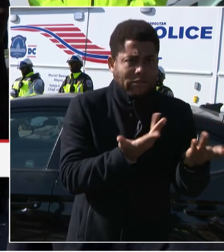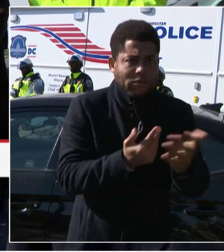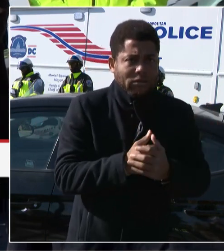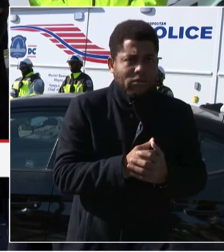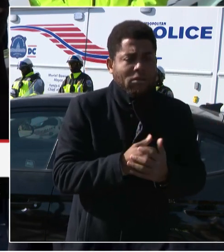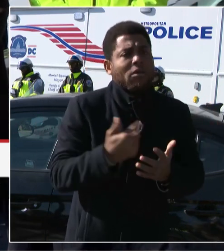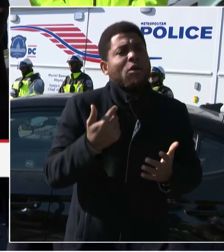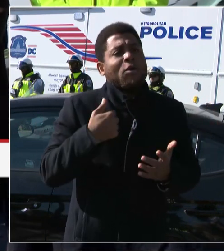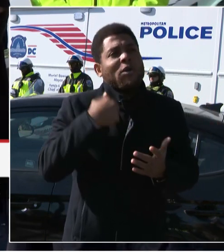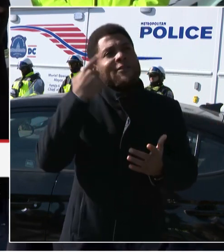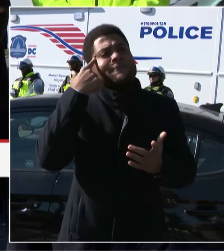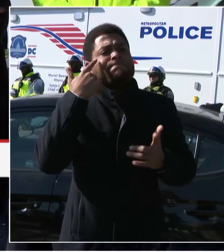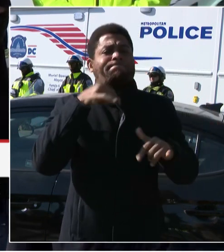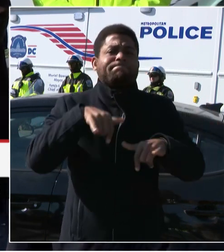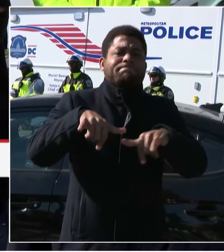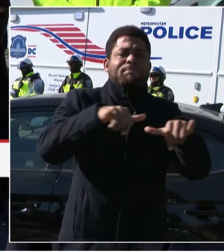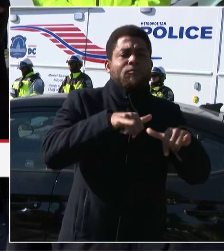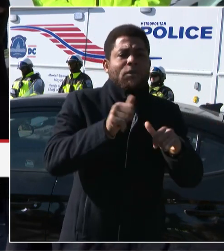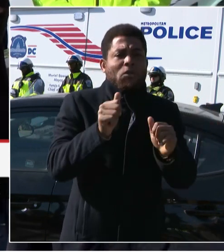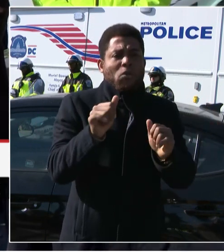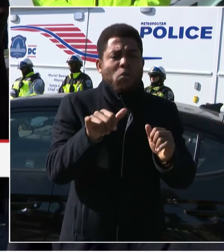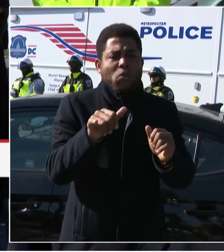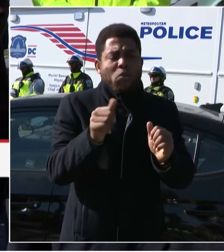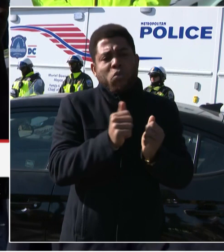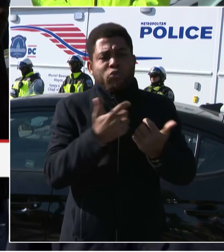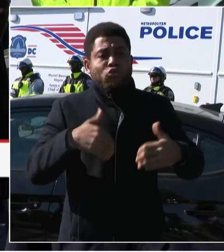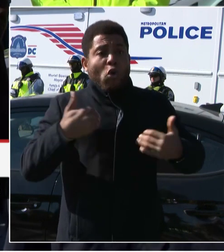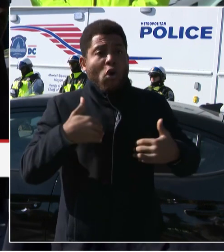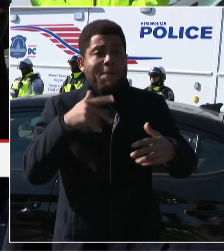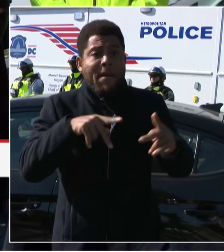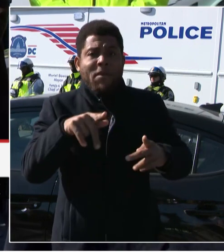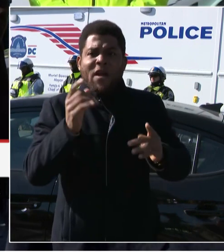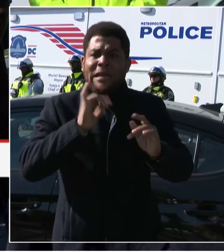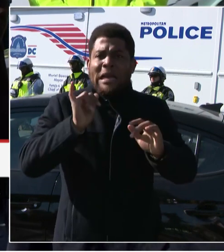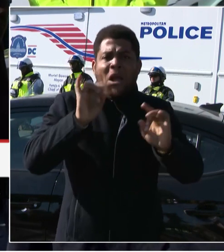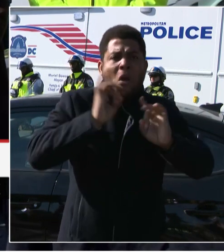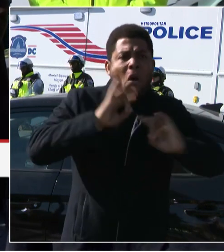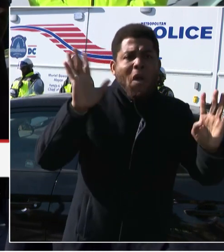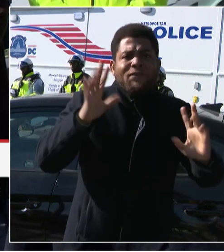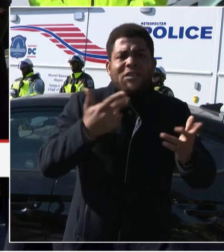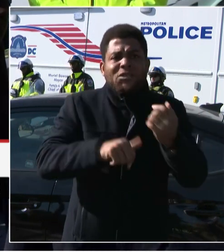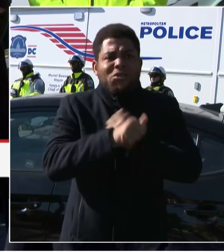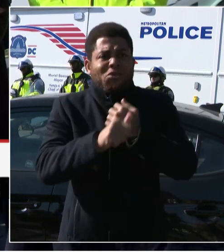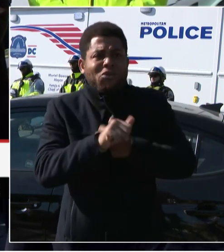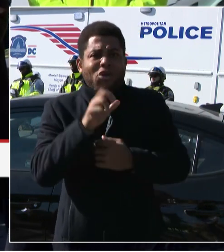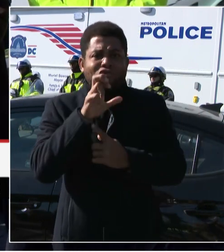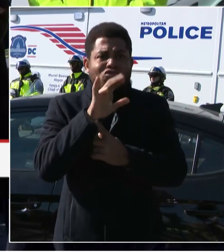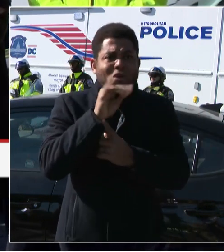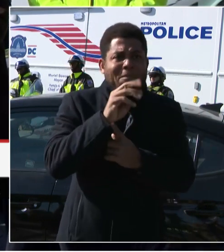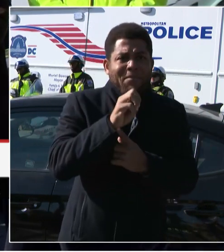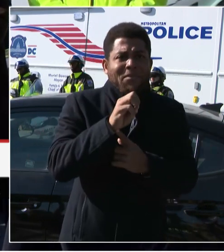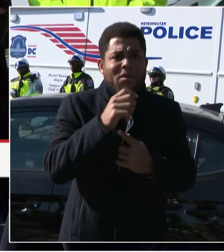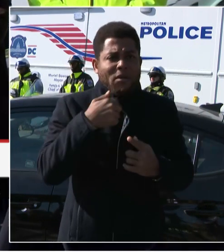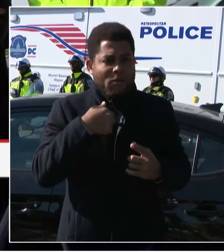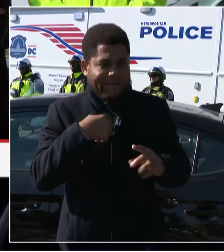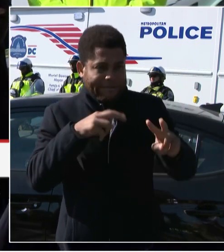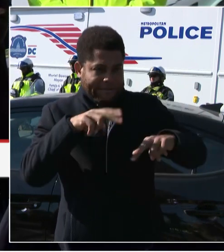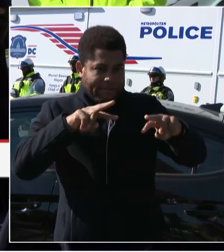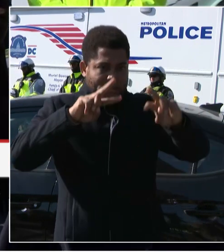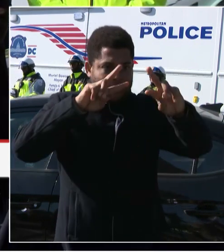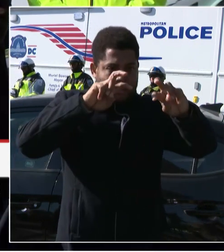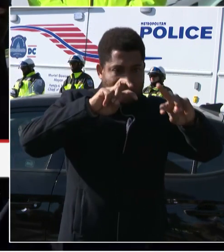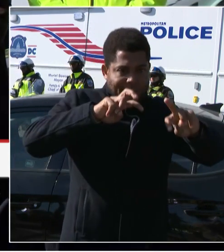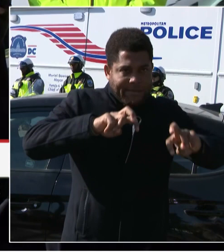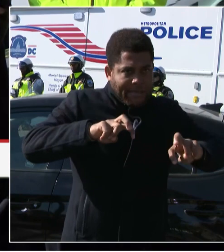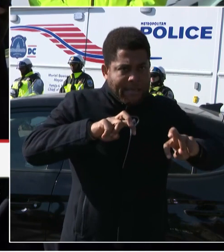who are charged with a violent or dangerous crime. We asked the courts to consider whether there is a safety issue in